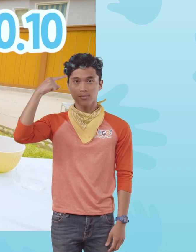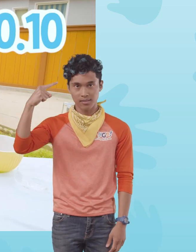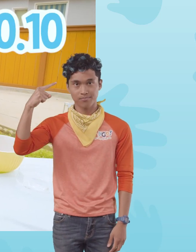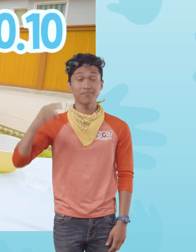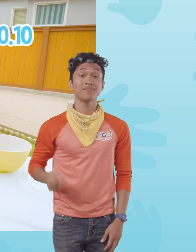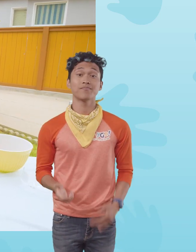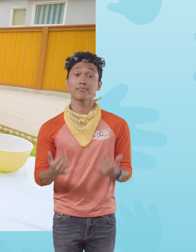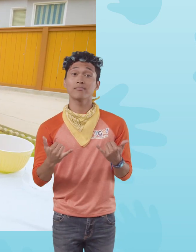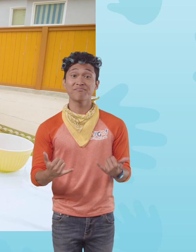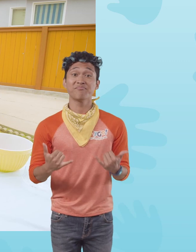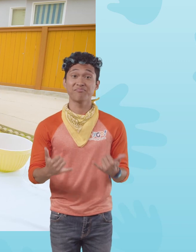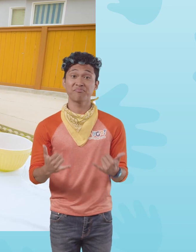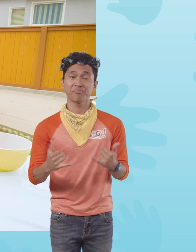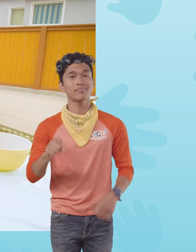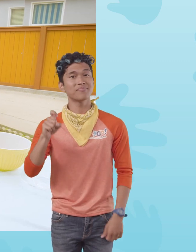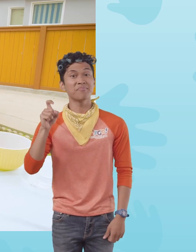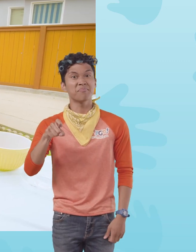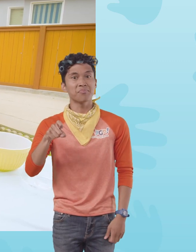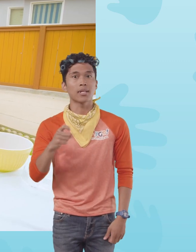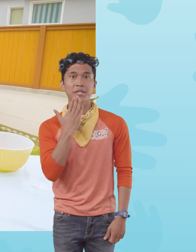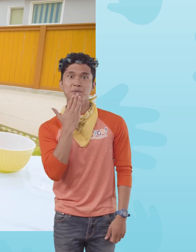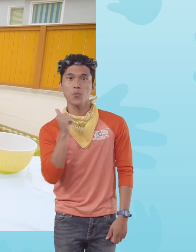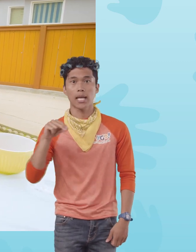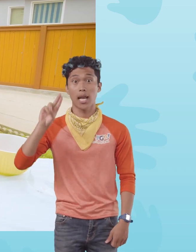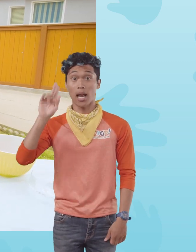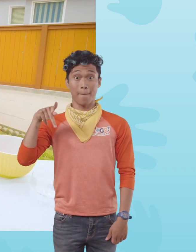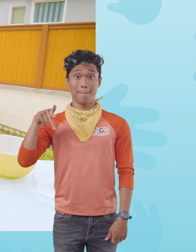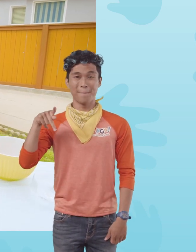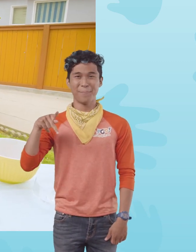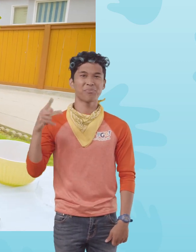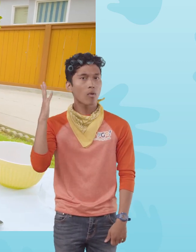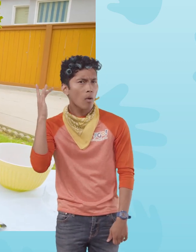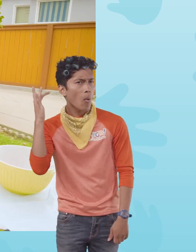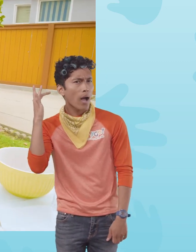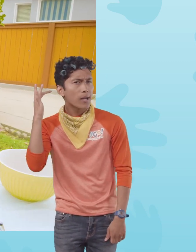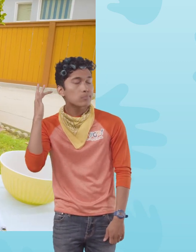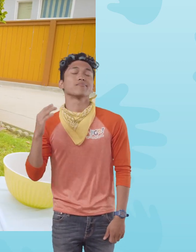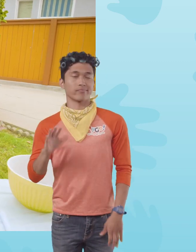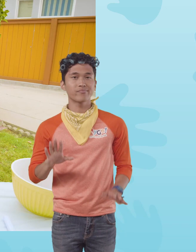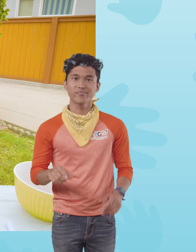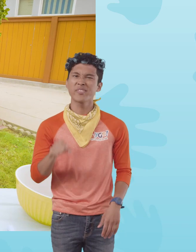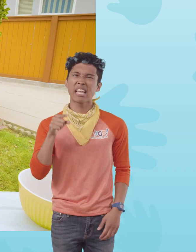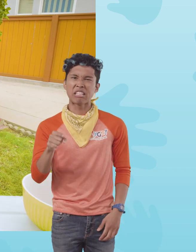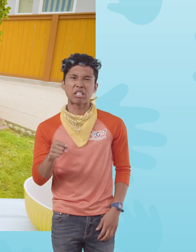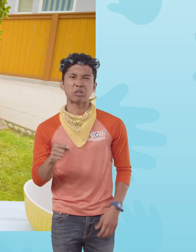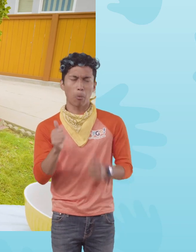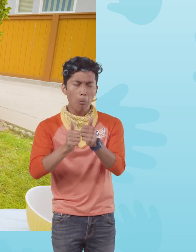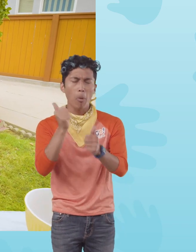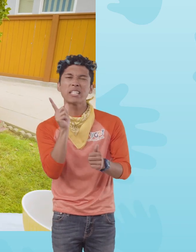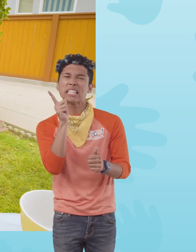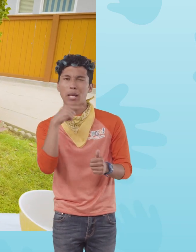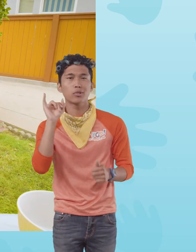cents. Yeah. And now we need to sweeten it up. Because this is basically just like watered down lemon